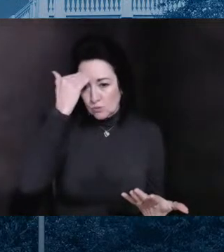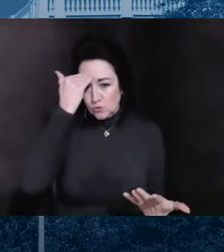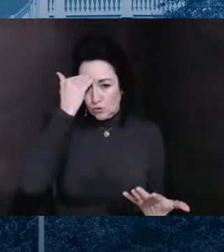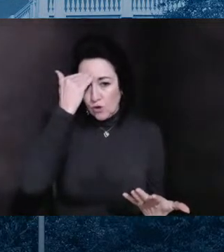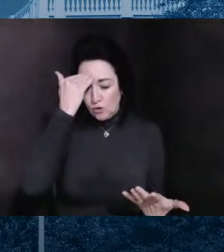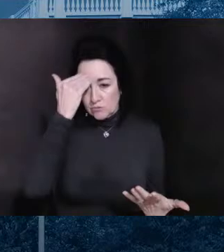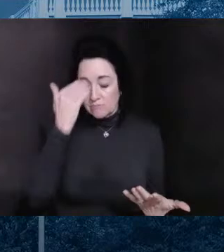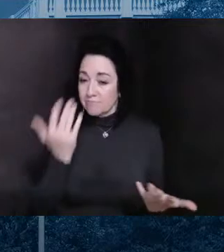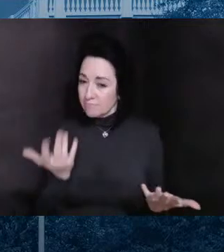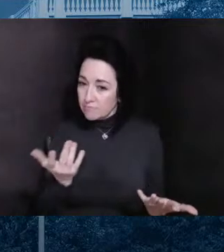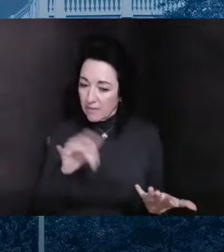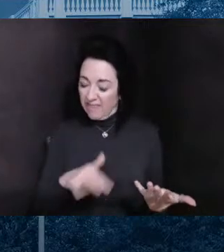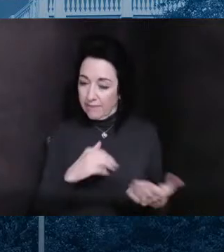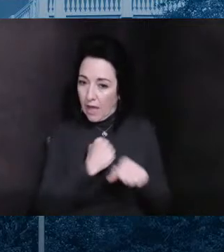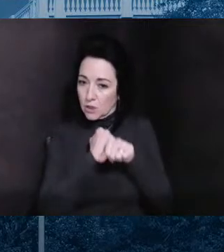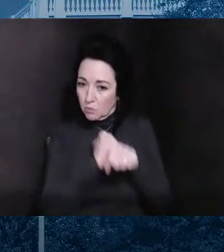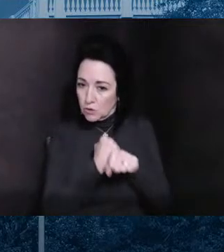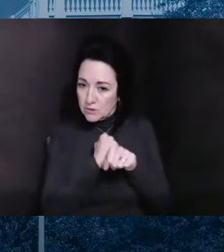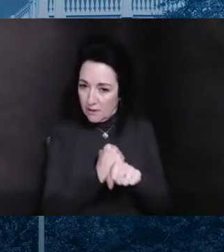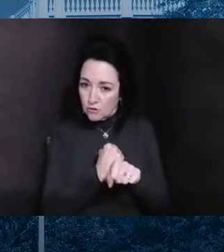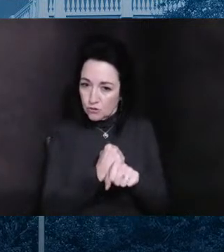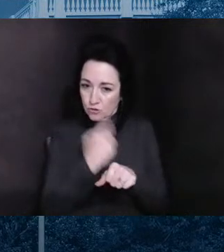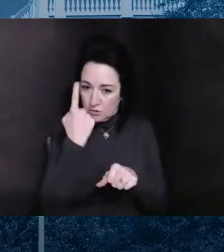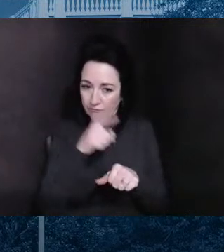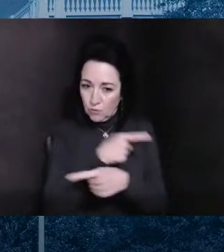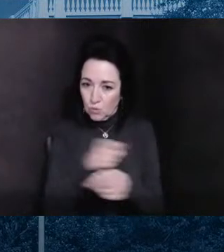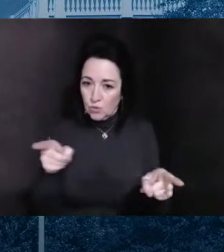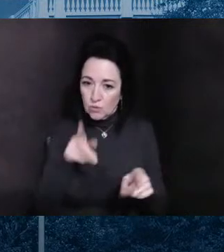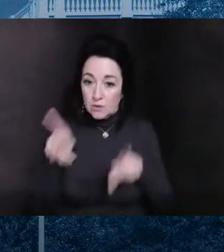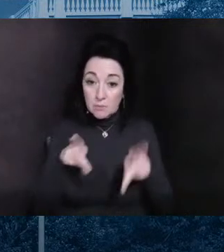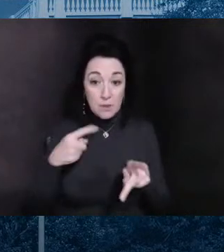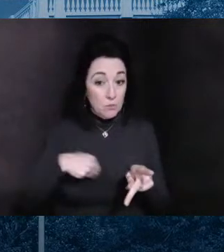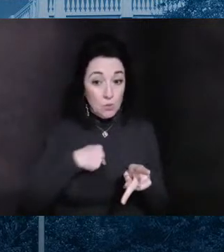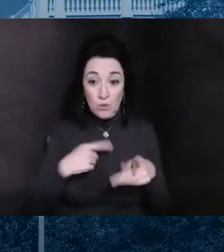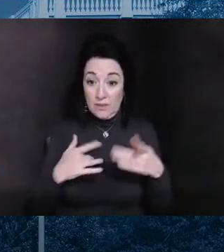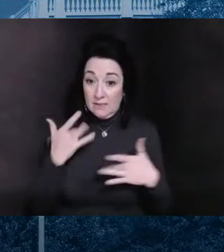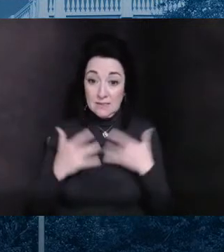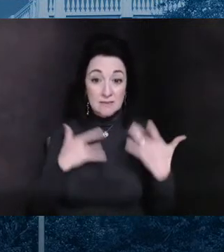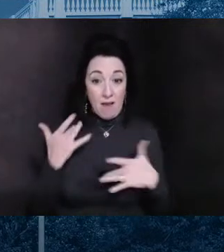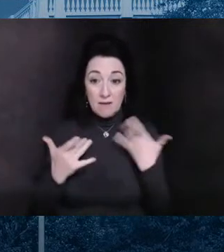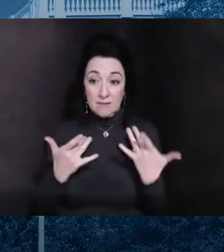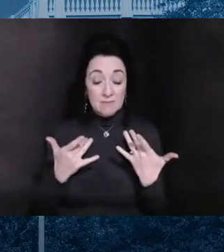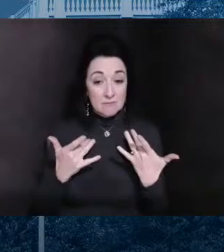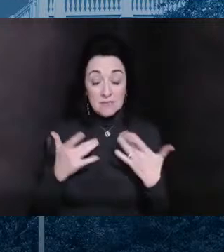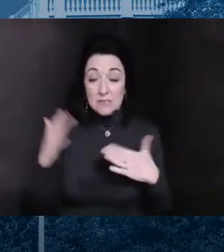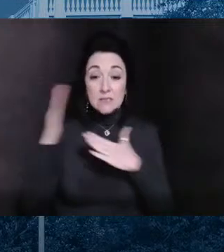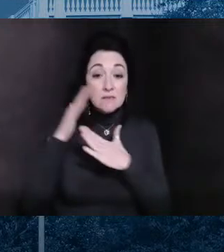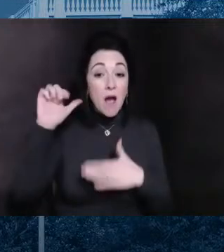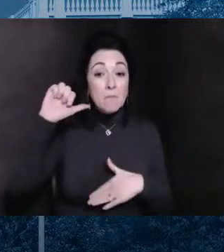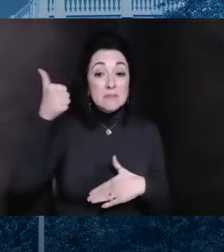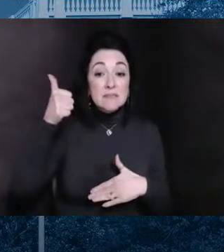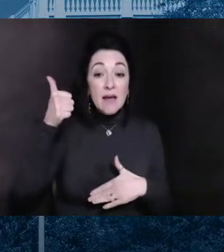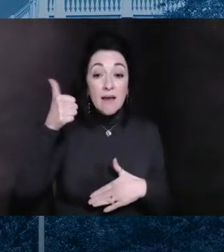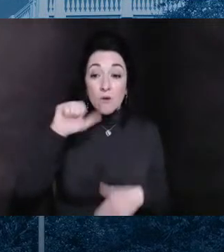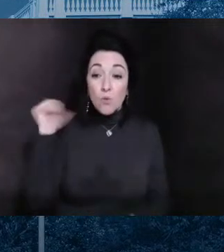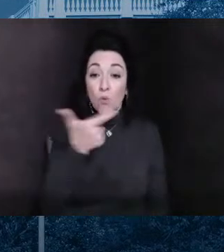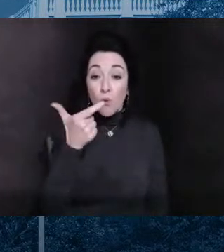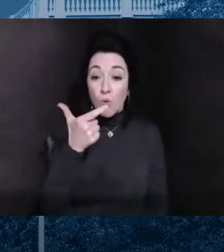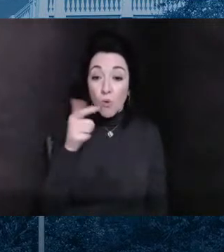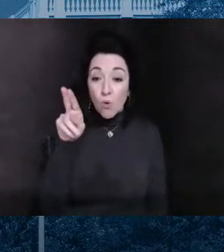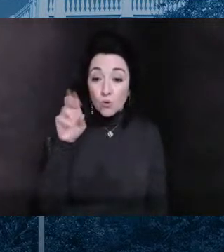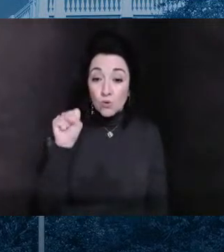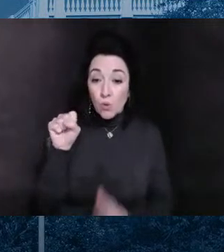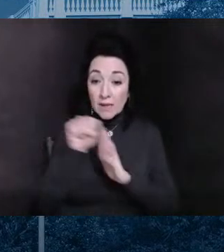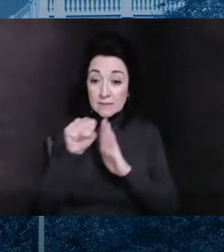as the governor said, we are really excited that we're in the top 10 of states. I think it really shows that we know how